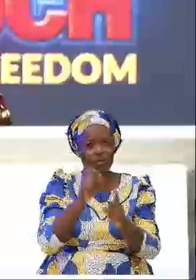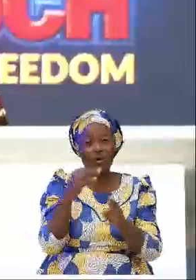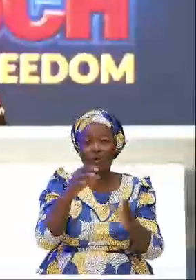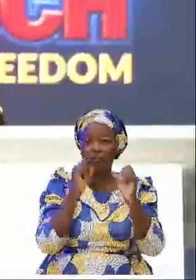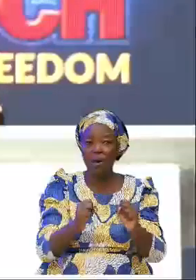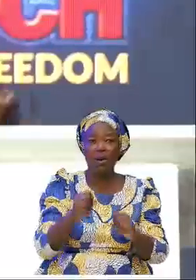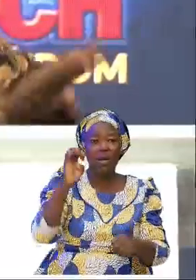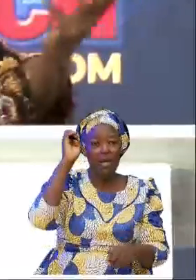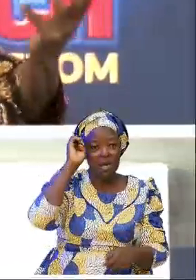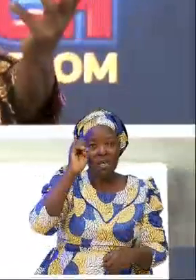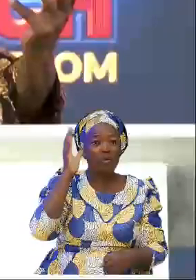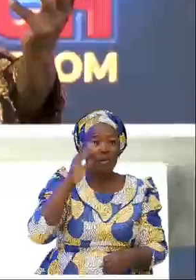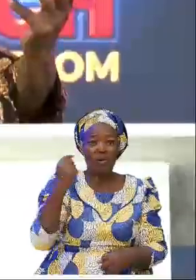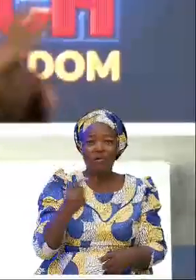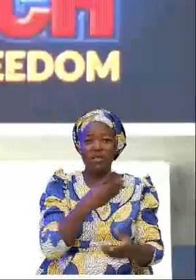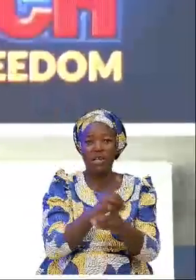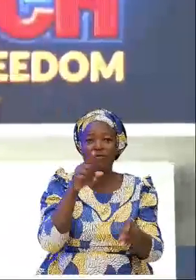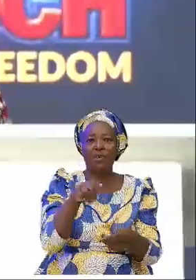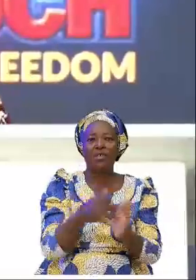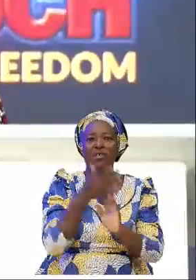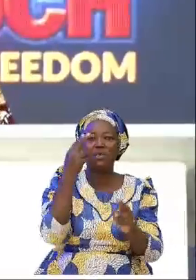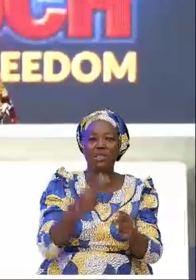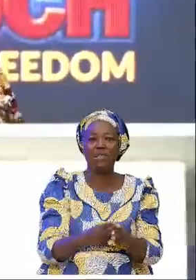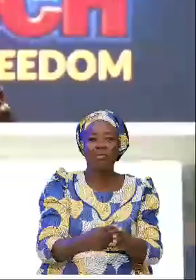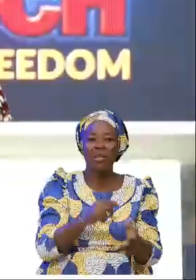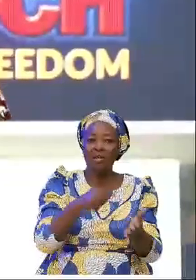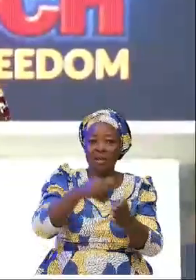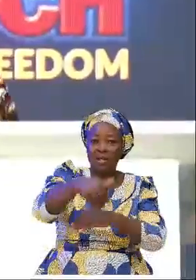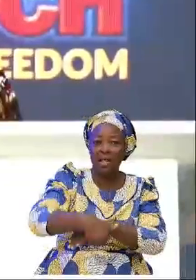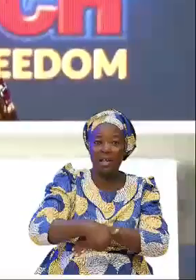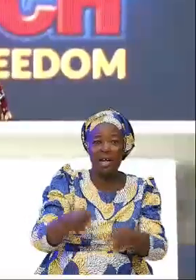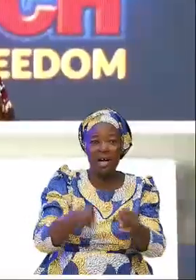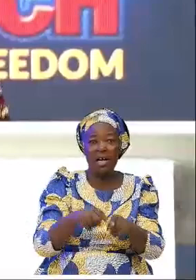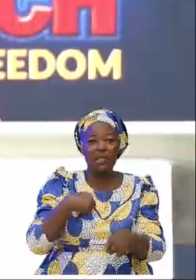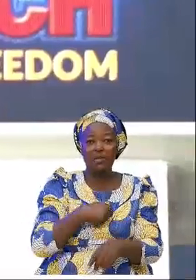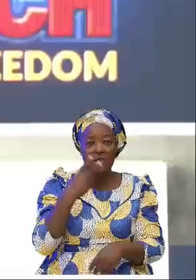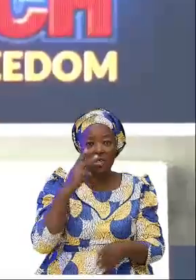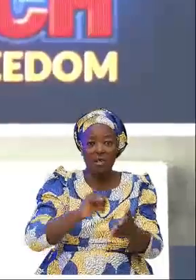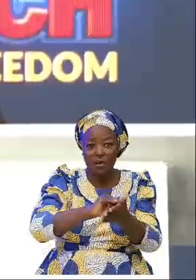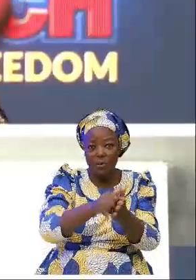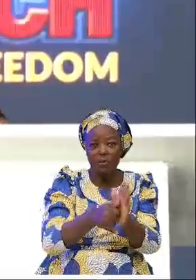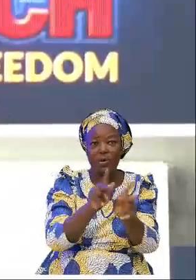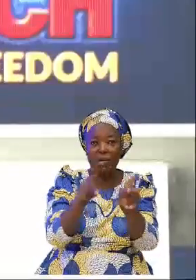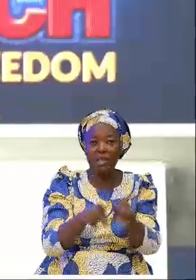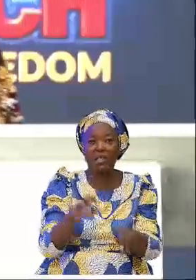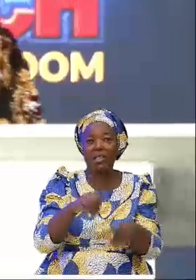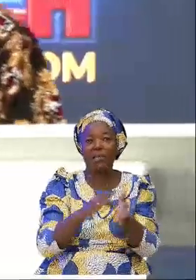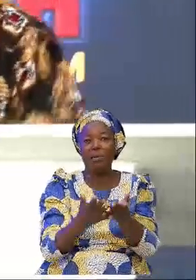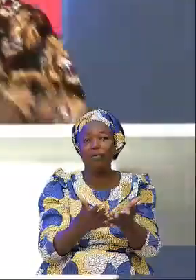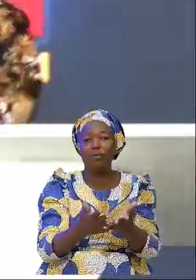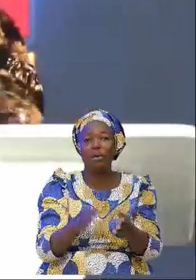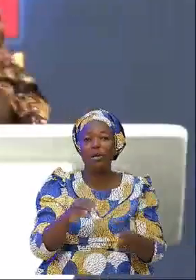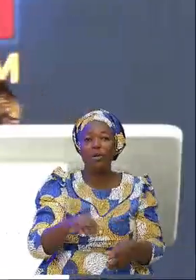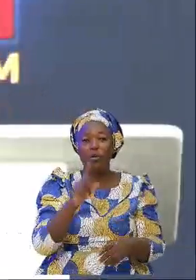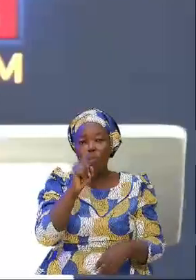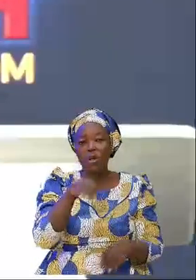you. You have his word of power, he'll always deliver you. Tonight, as